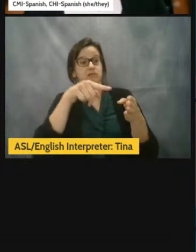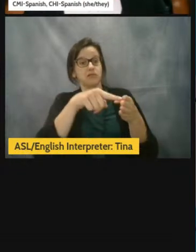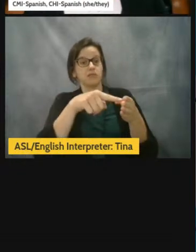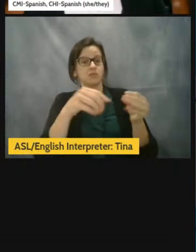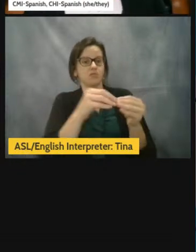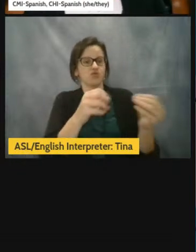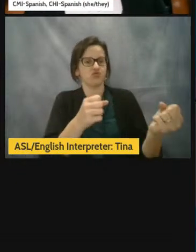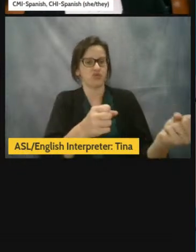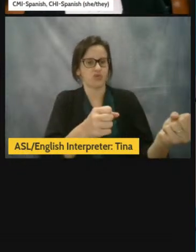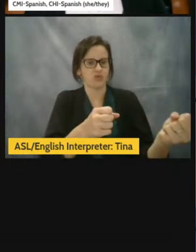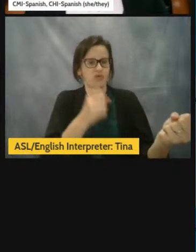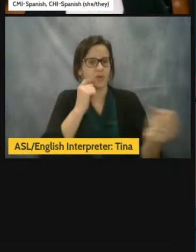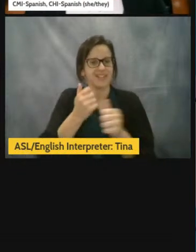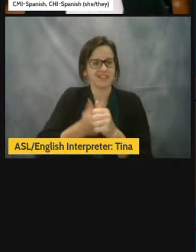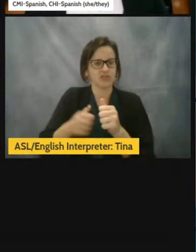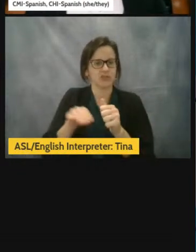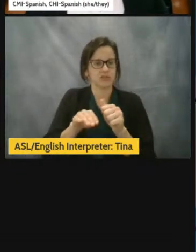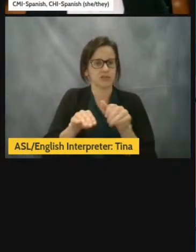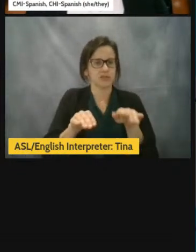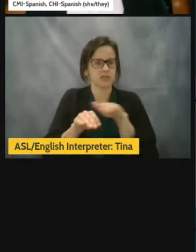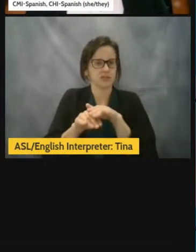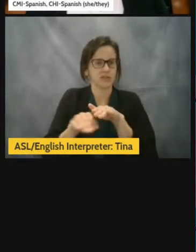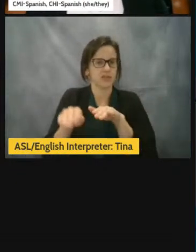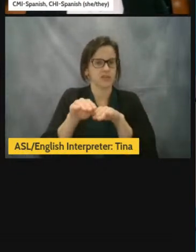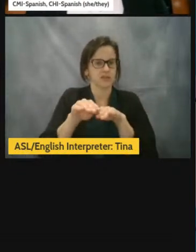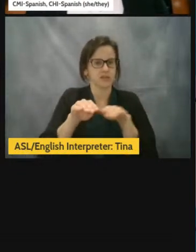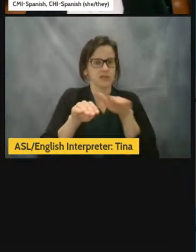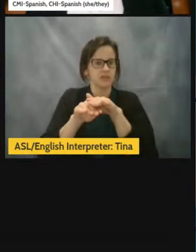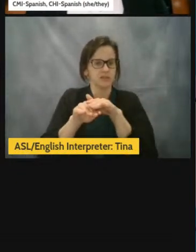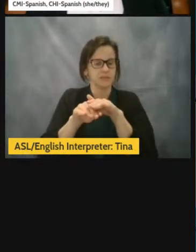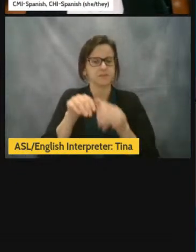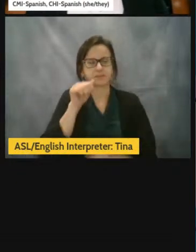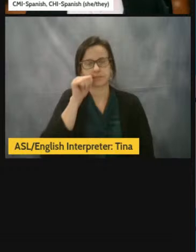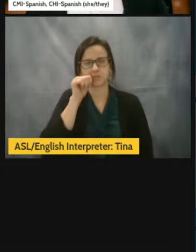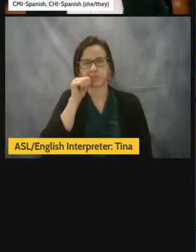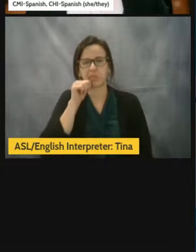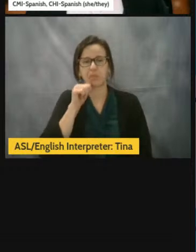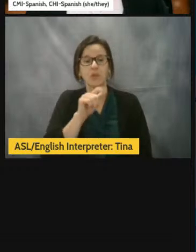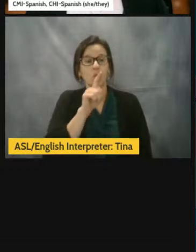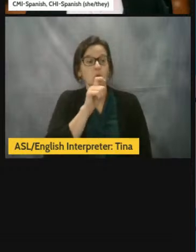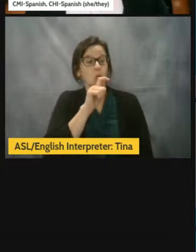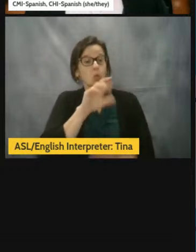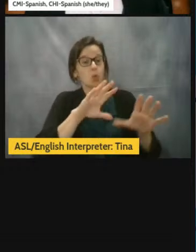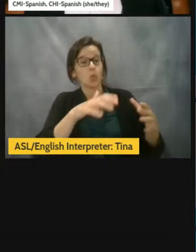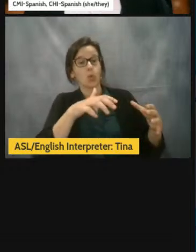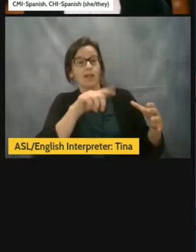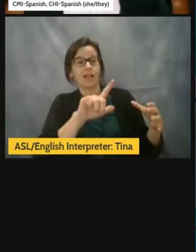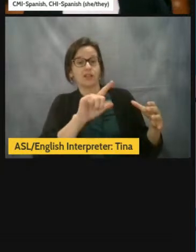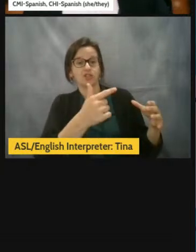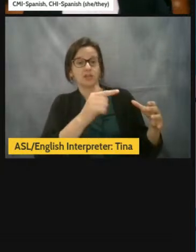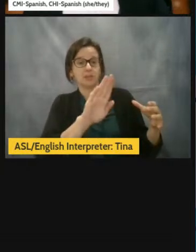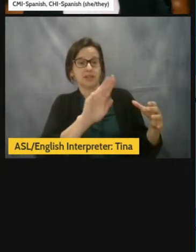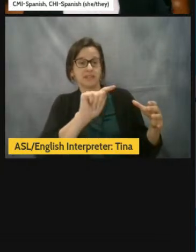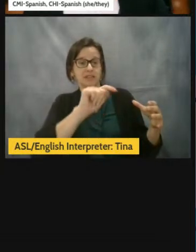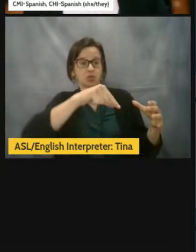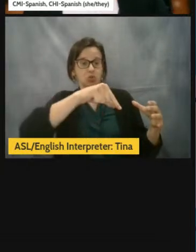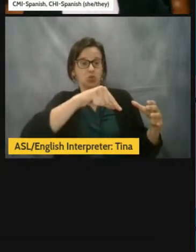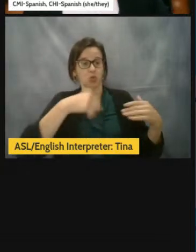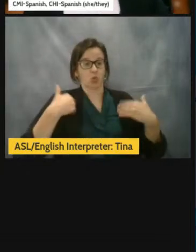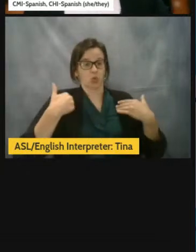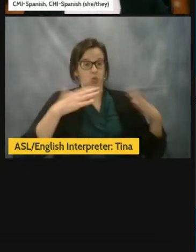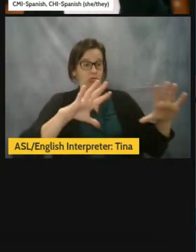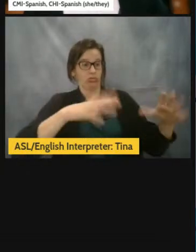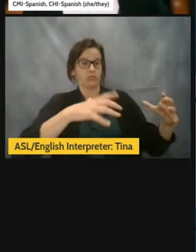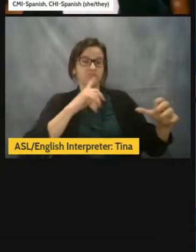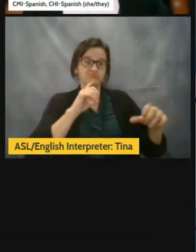at LGBTQ youth who seriously considered suicide in the past year, okay? So this was from that